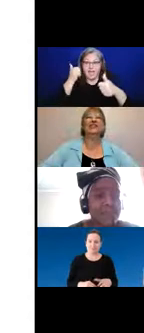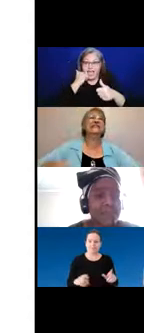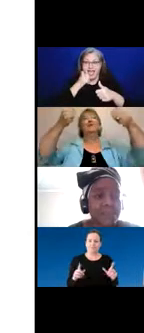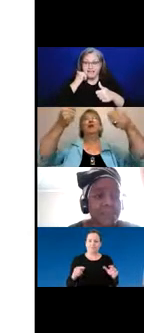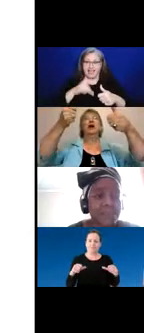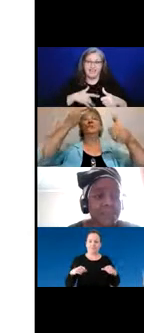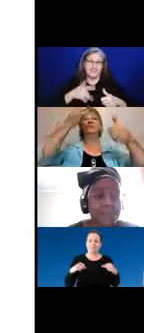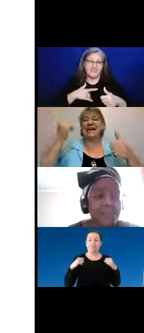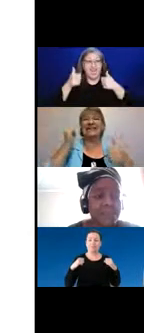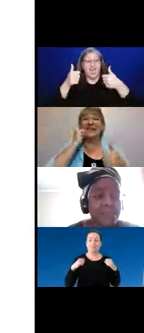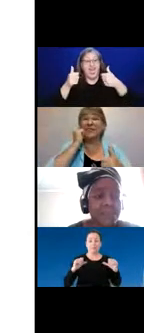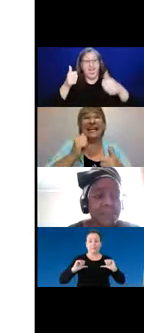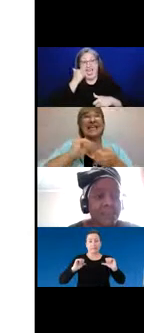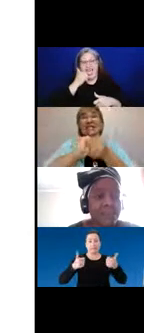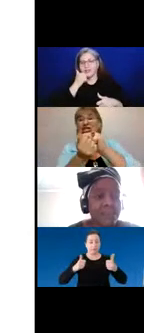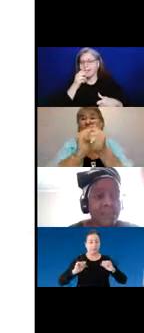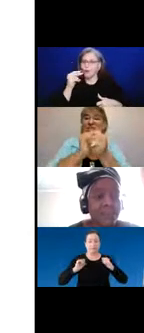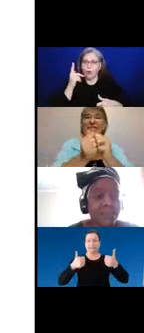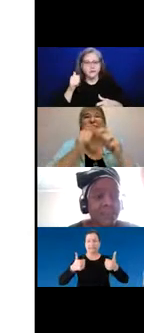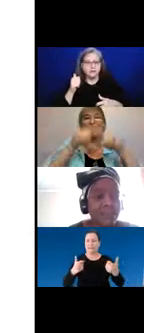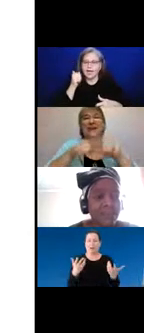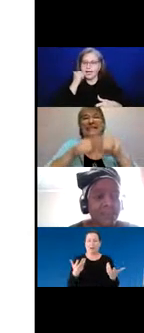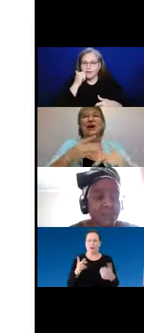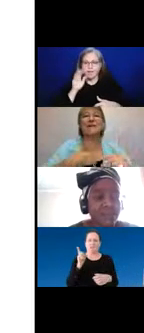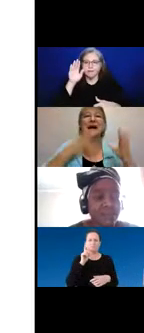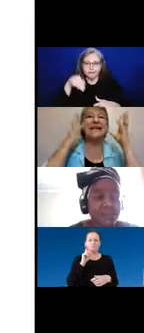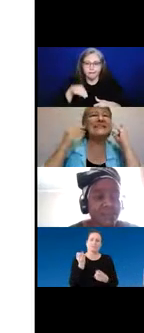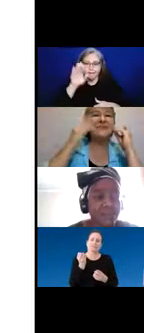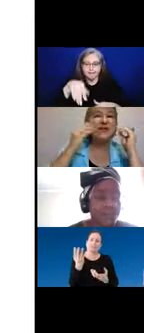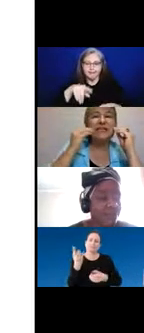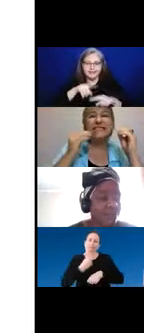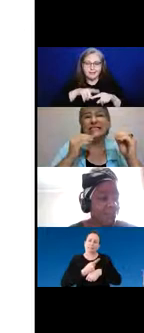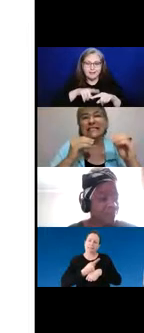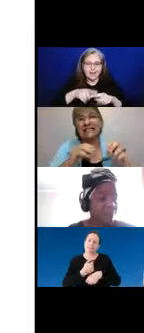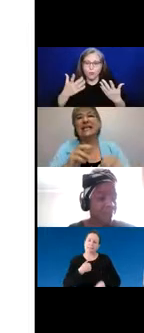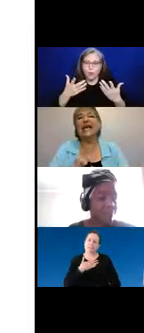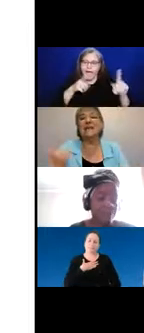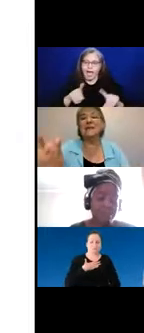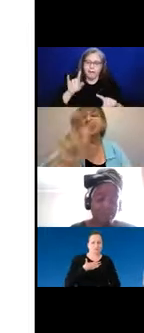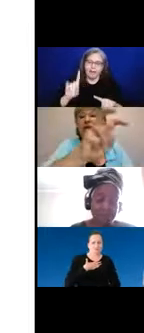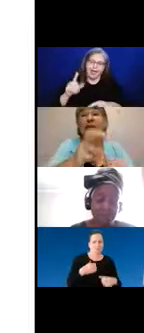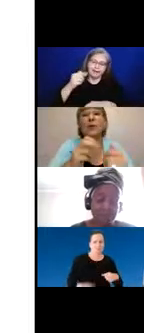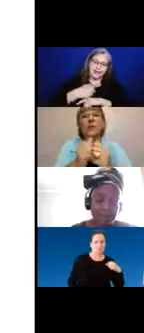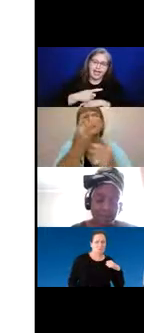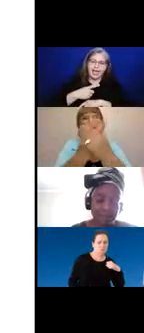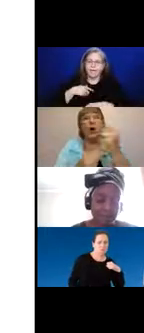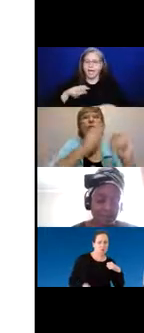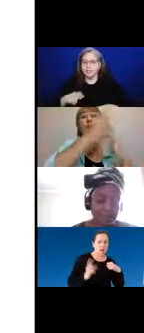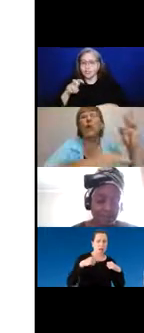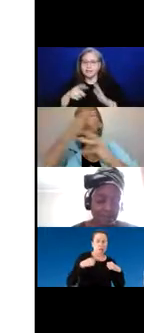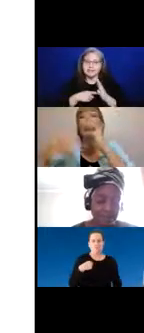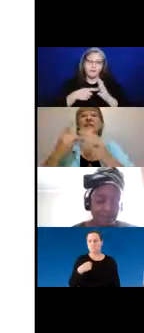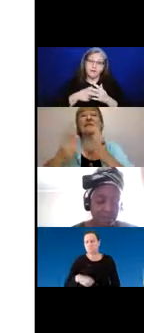feel double pride, because every day it changes depending on my experiences and my journey with